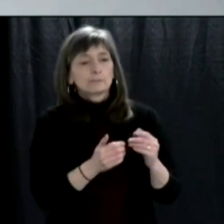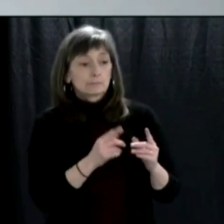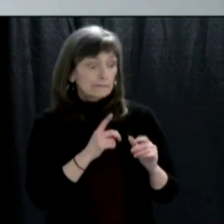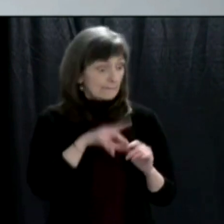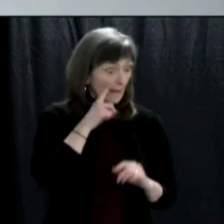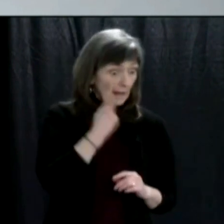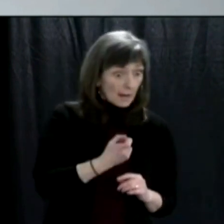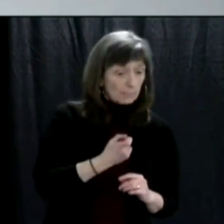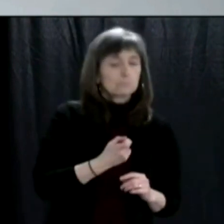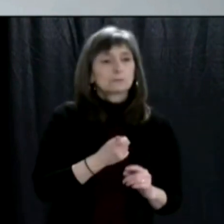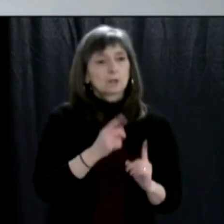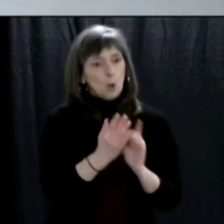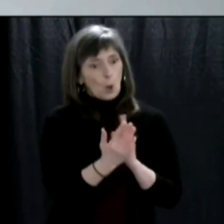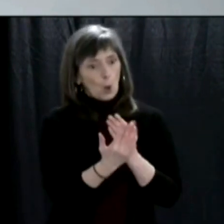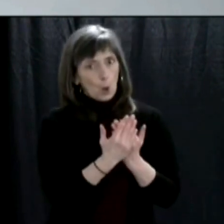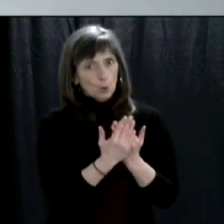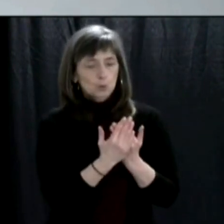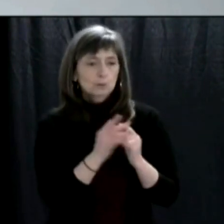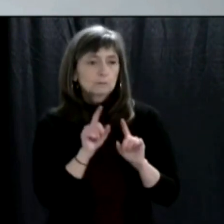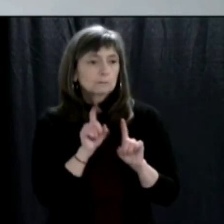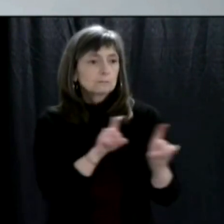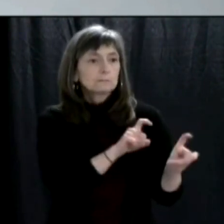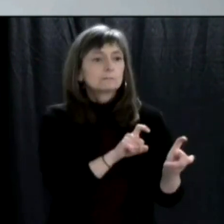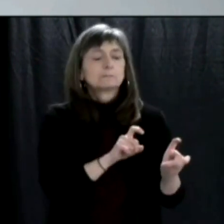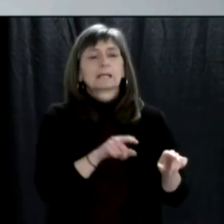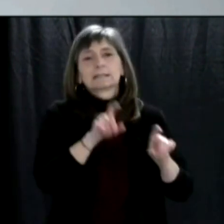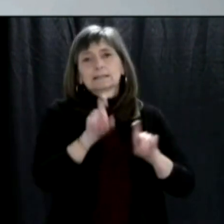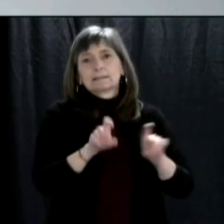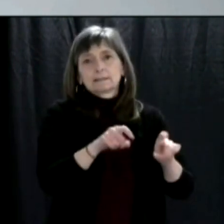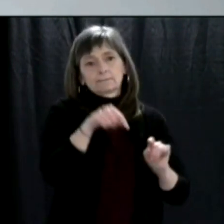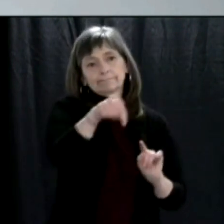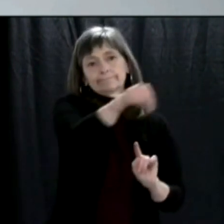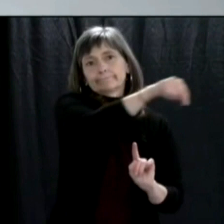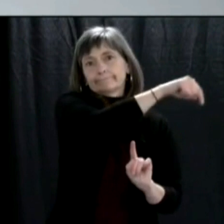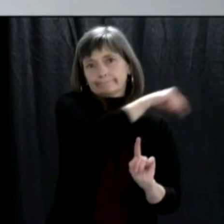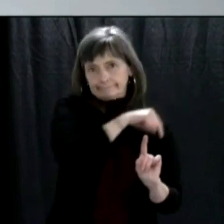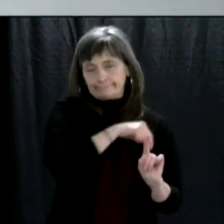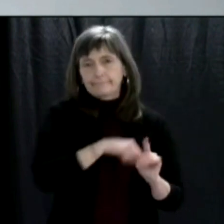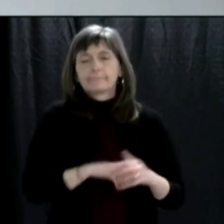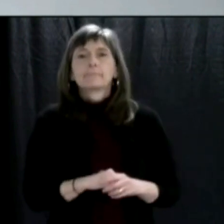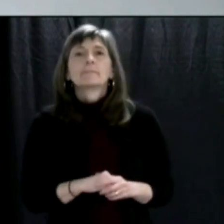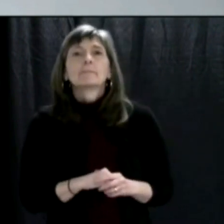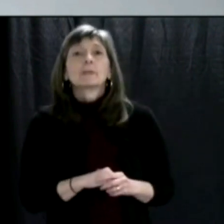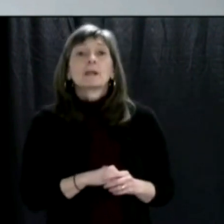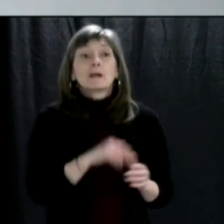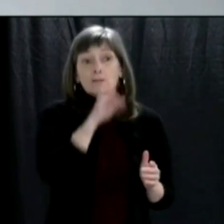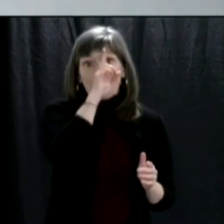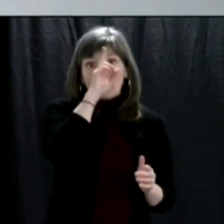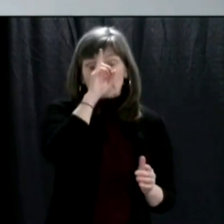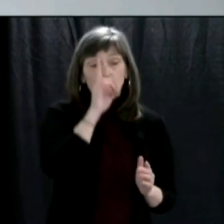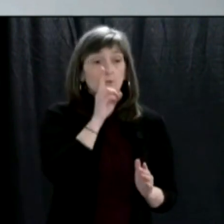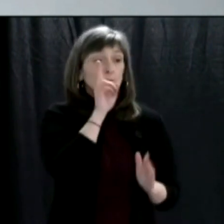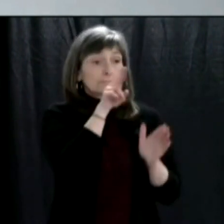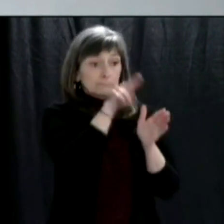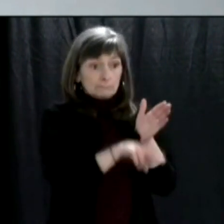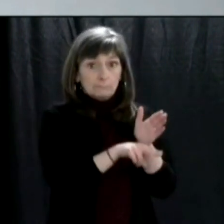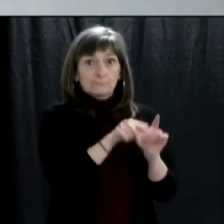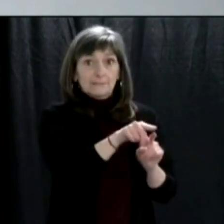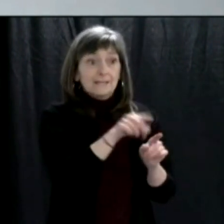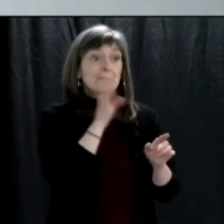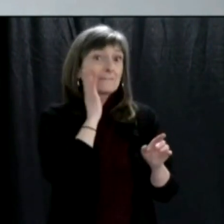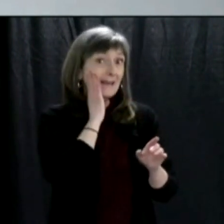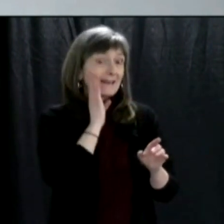And those who had close contact are being followed up by public health. The affected patient is in hospital in isolation with all the